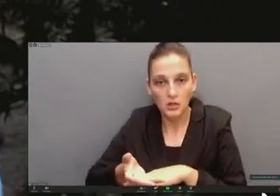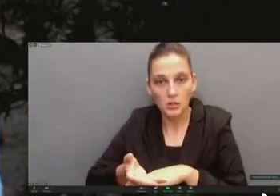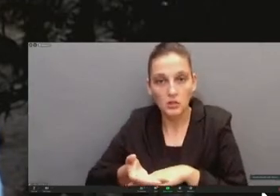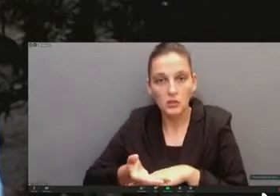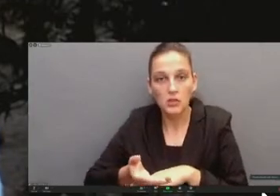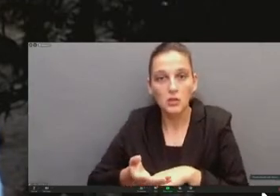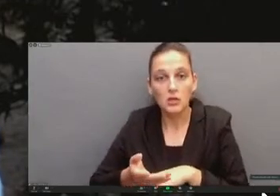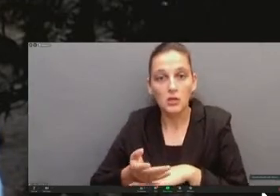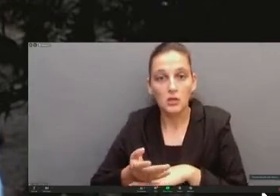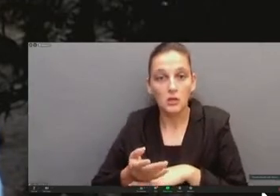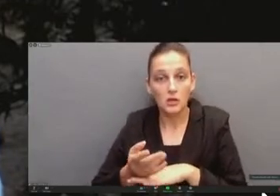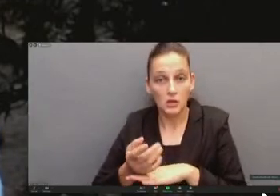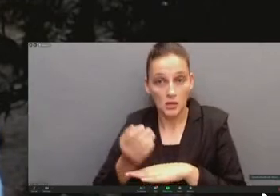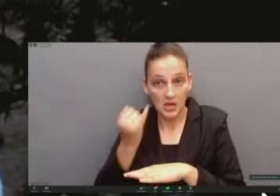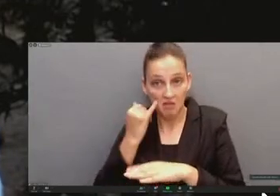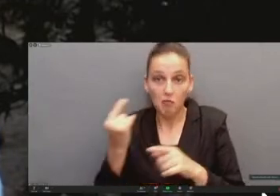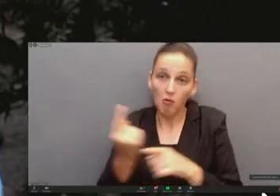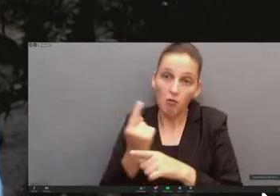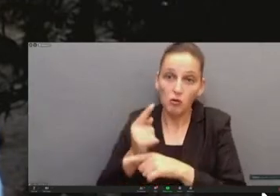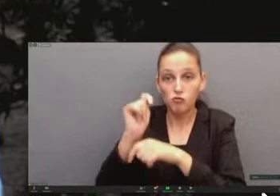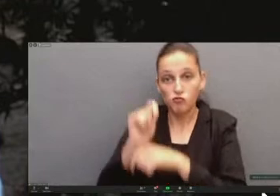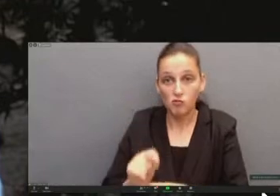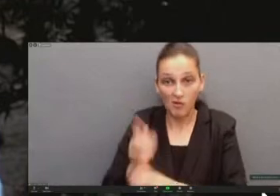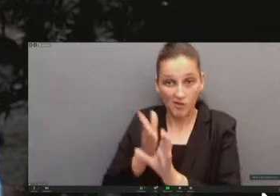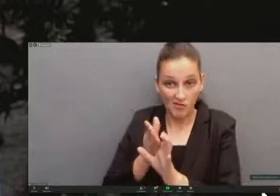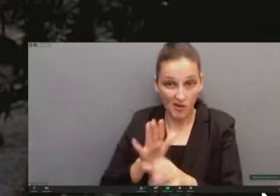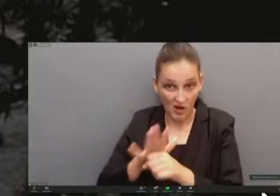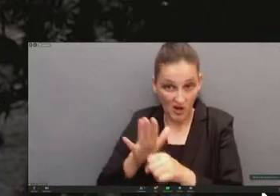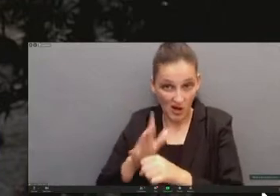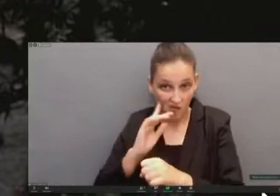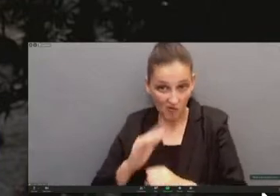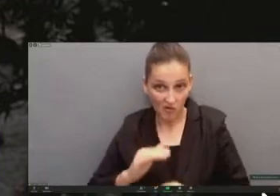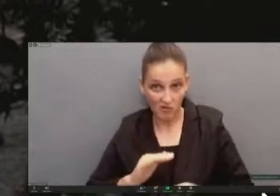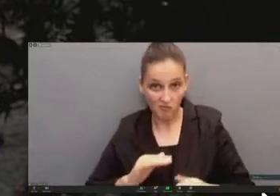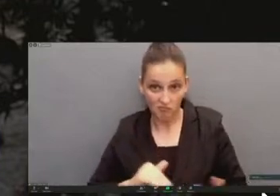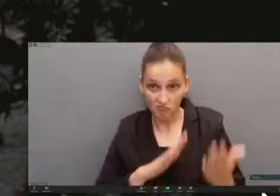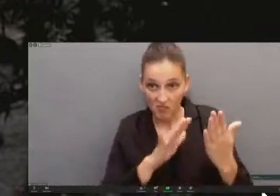psychiatry enough to respond to these types of mental health stressors?